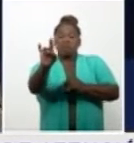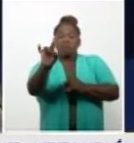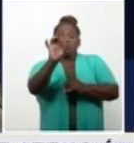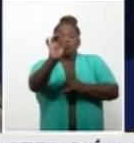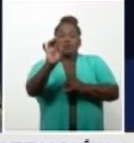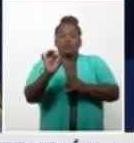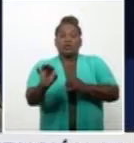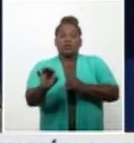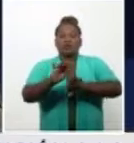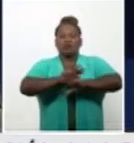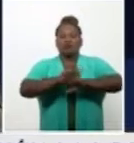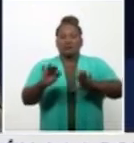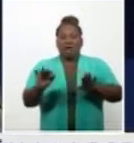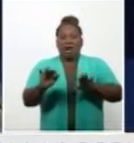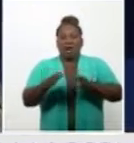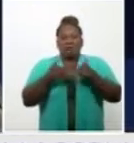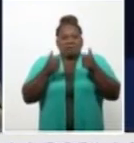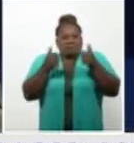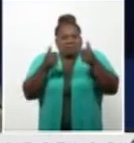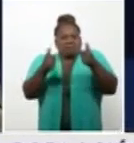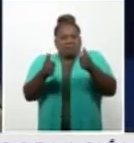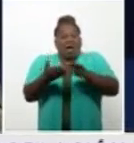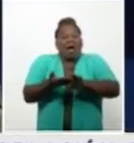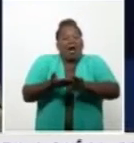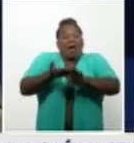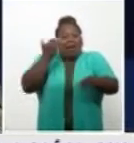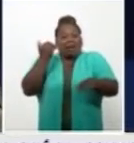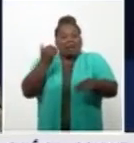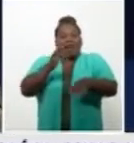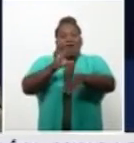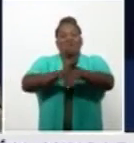the 83 deaths, Cuba has a lethality rate of